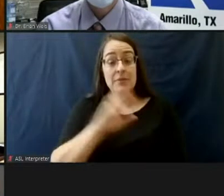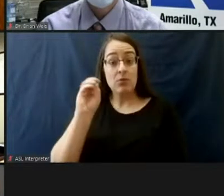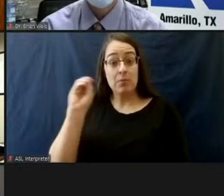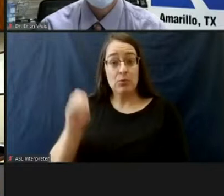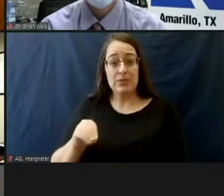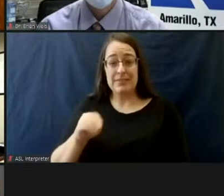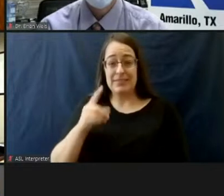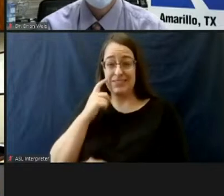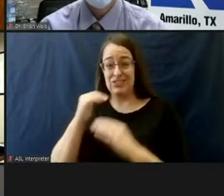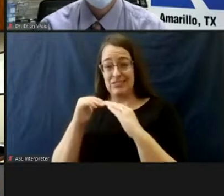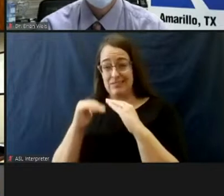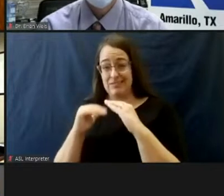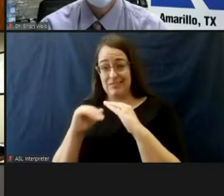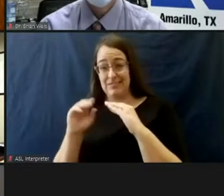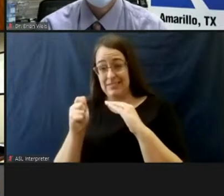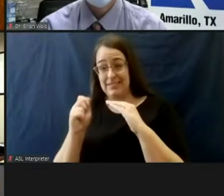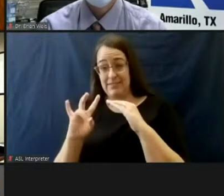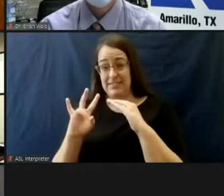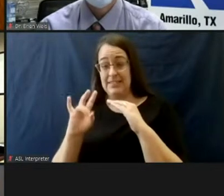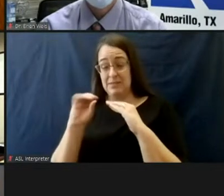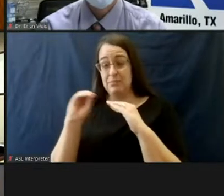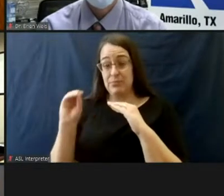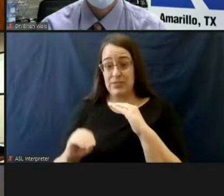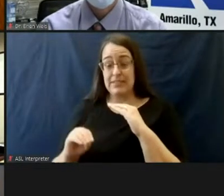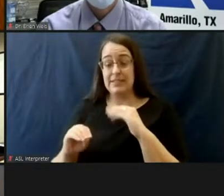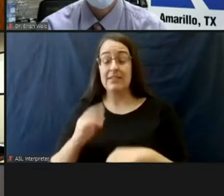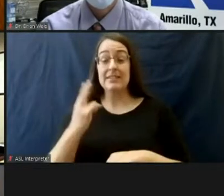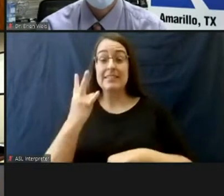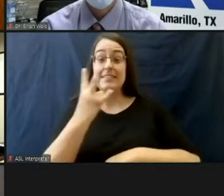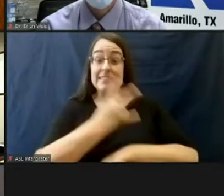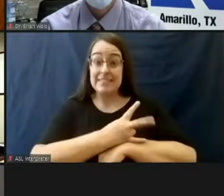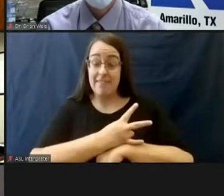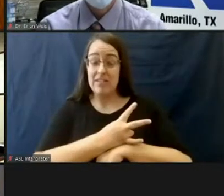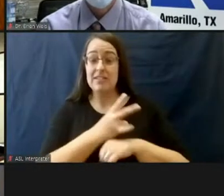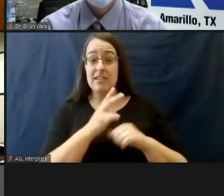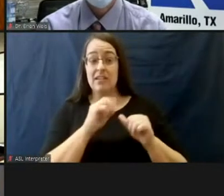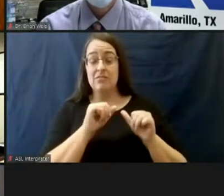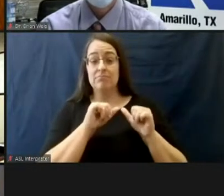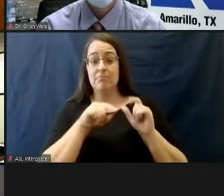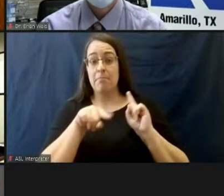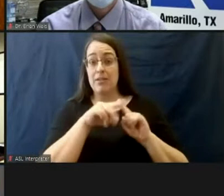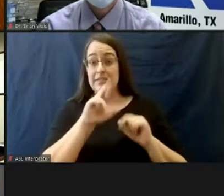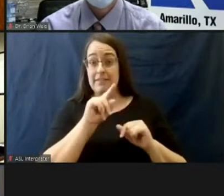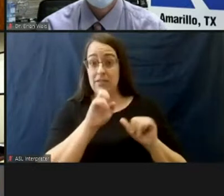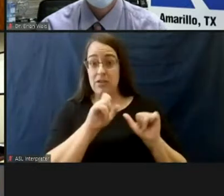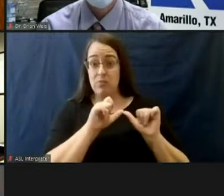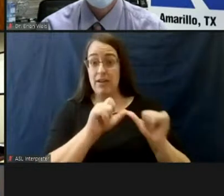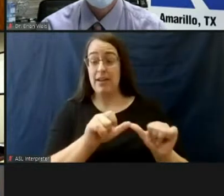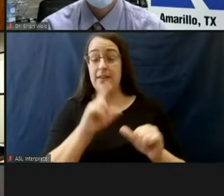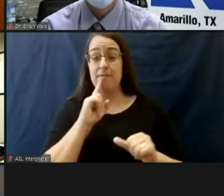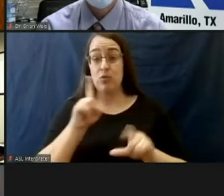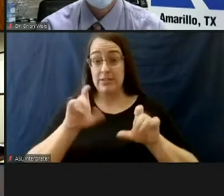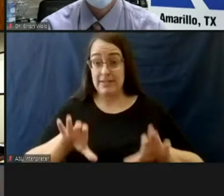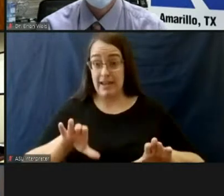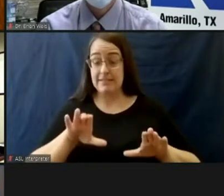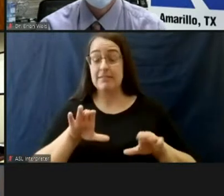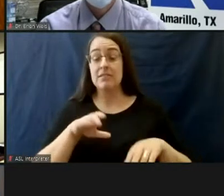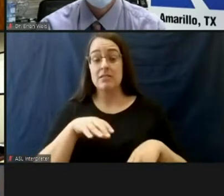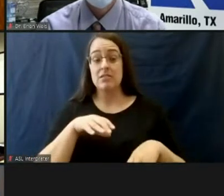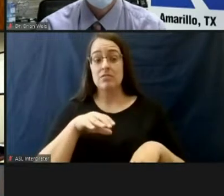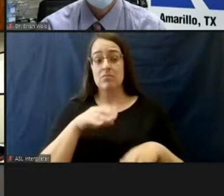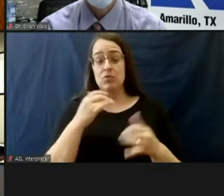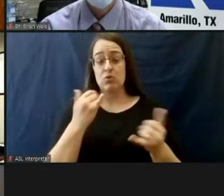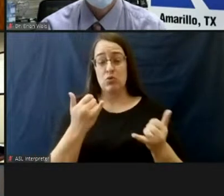under 17%. Our 7-day rolling positivity rate for tests performed is currently